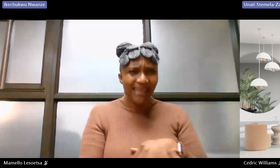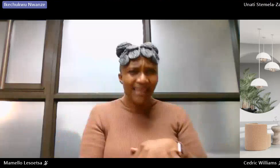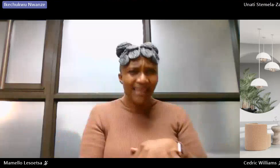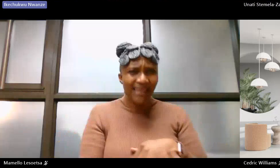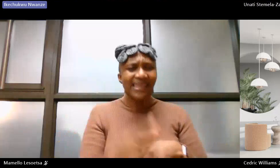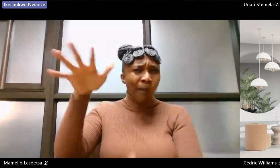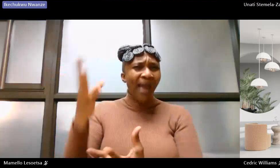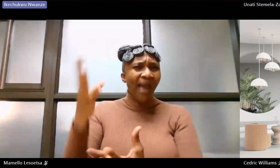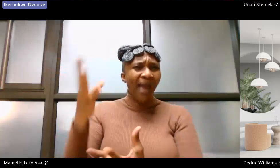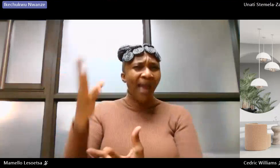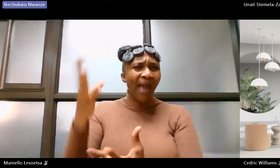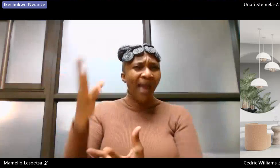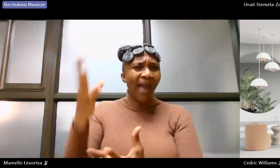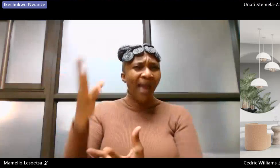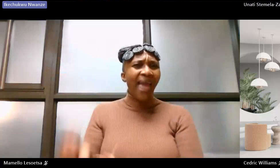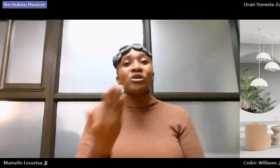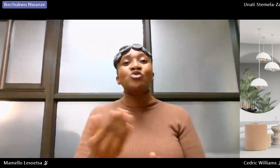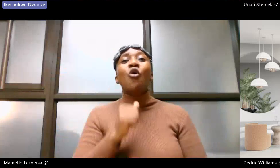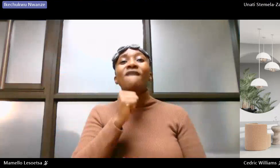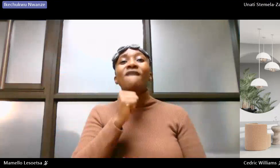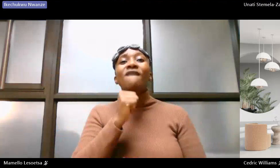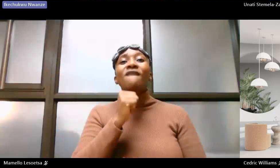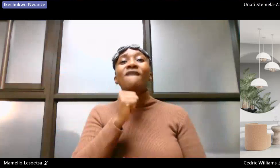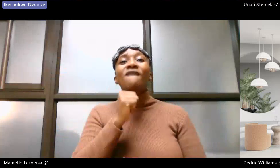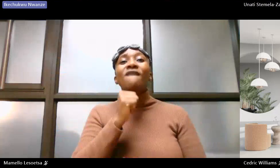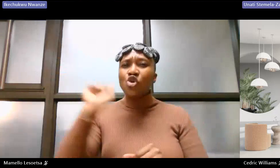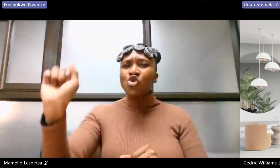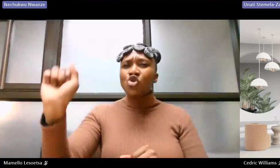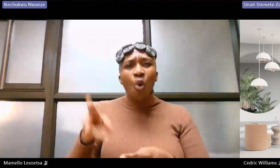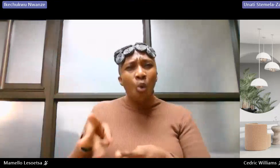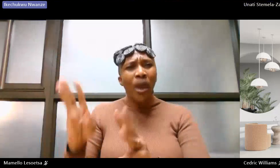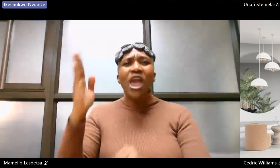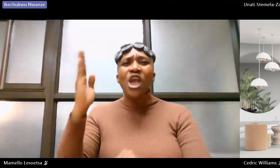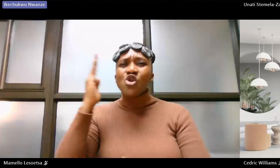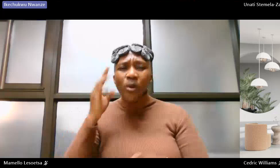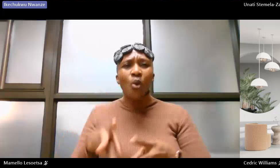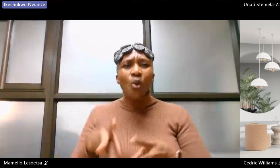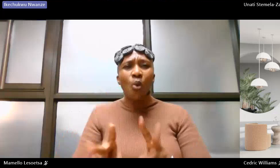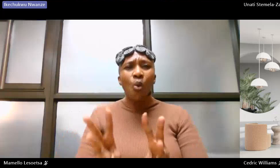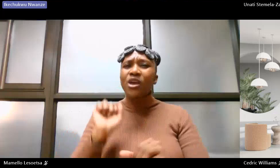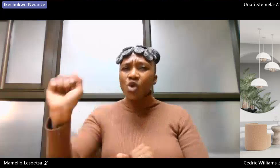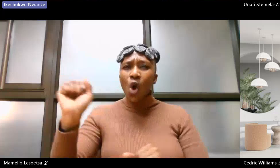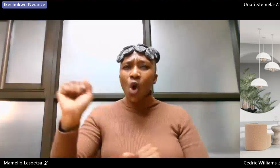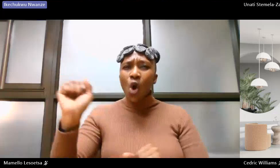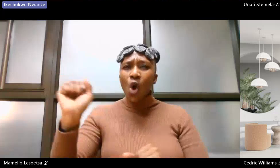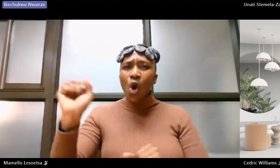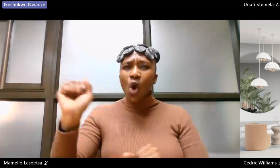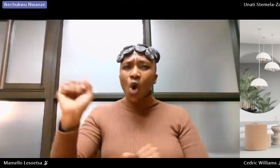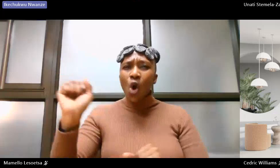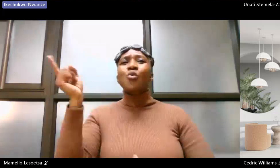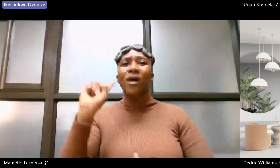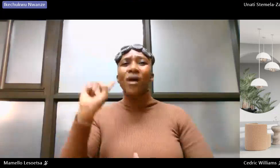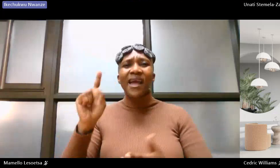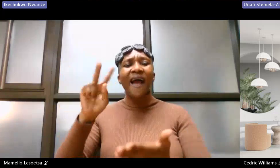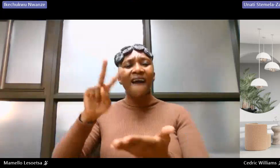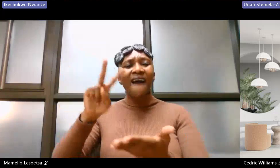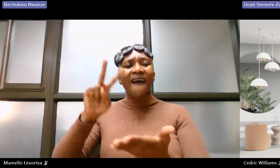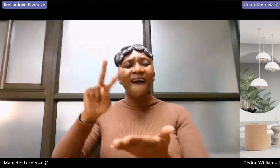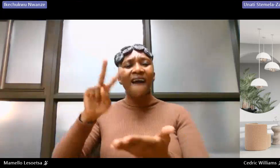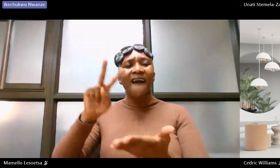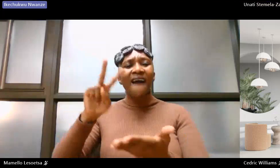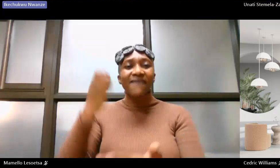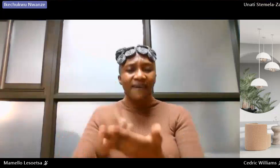convince people that, you know what, your way of knowing, your way of being is also valid, where's the evidence to that? And what Nati